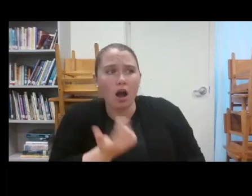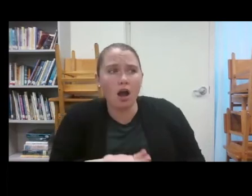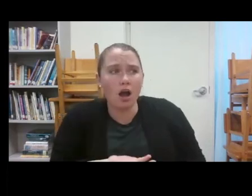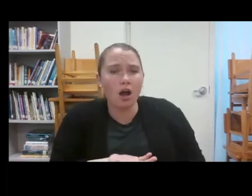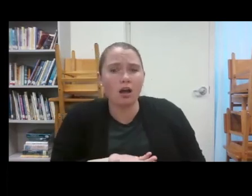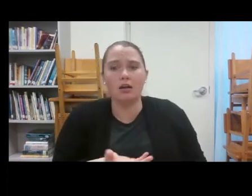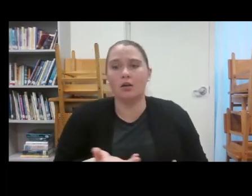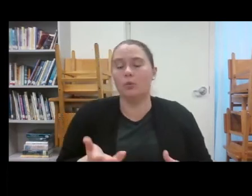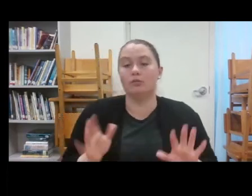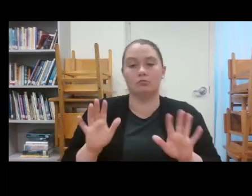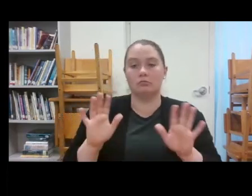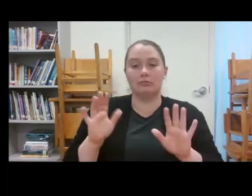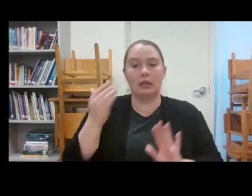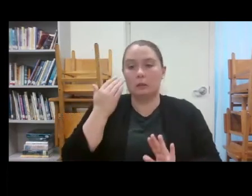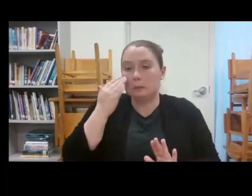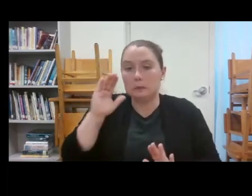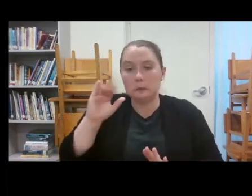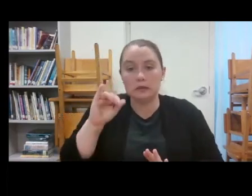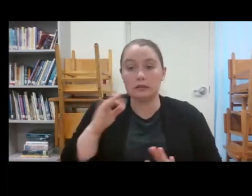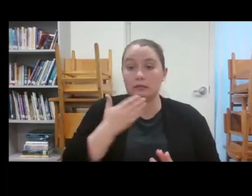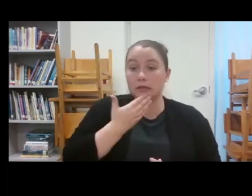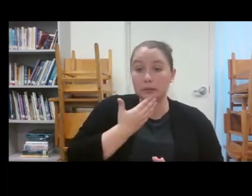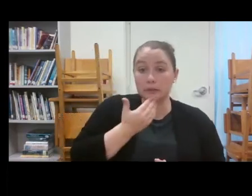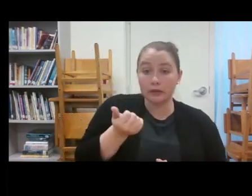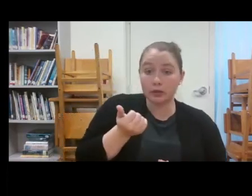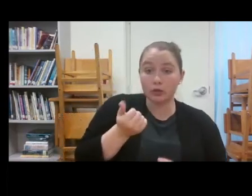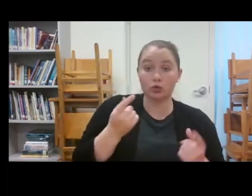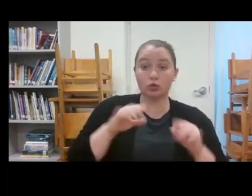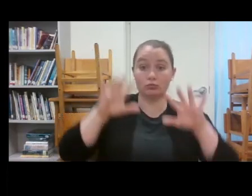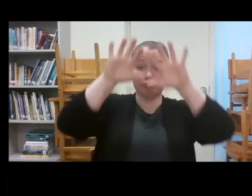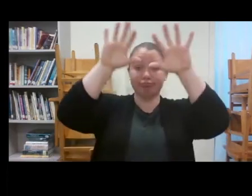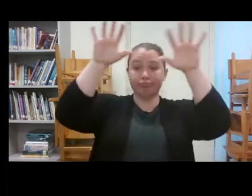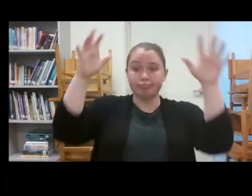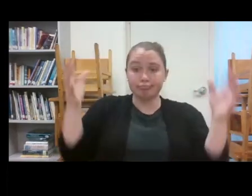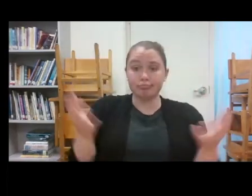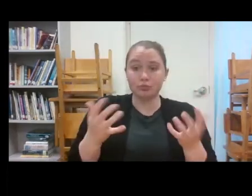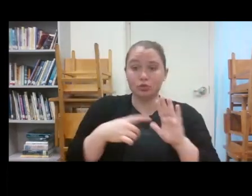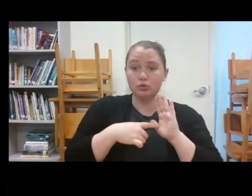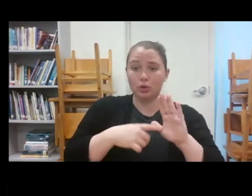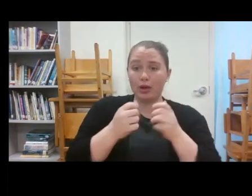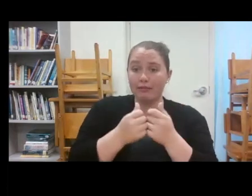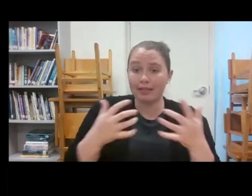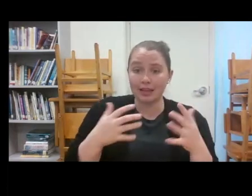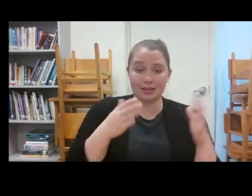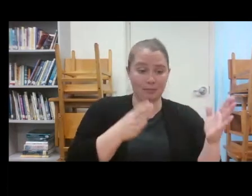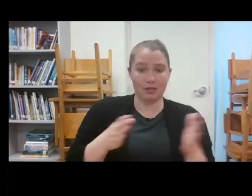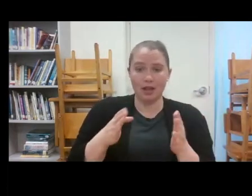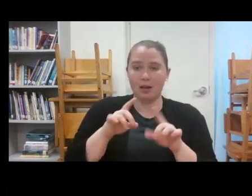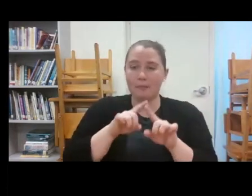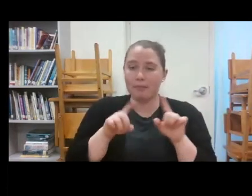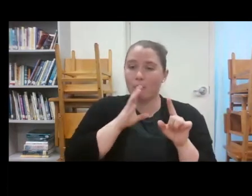know if it's better to give them the big picture and then say, but we're